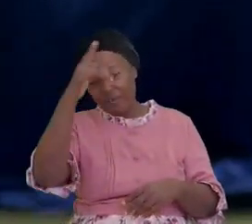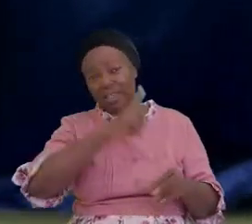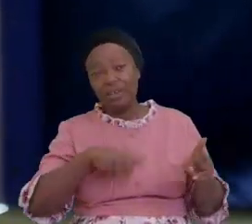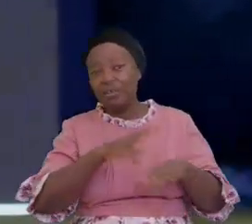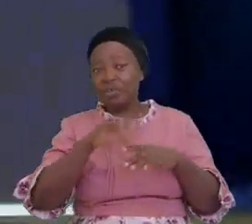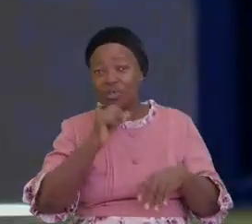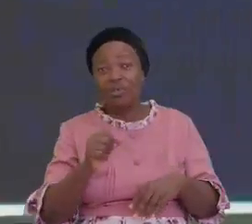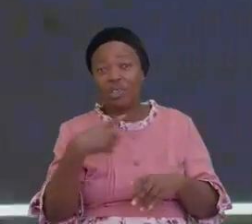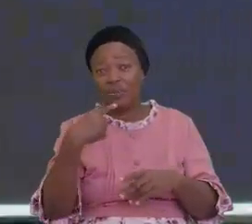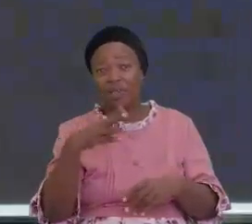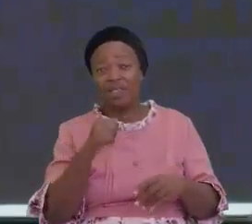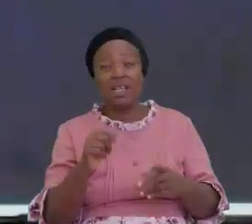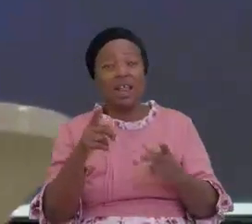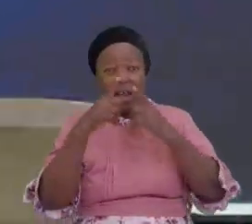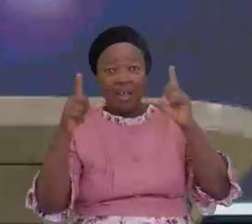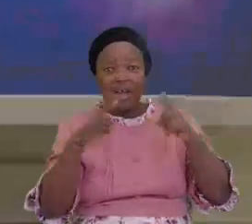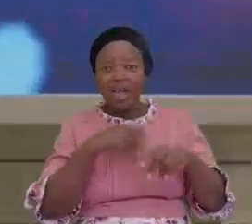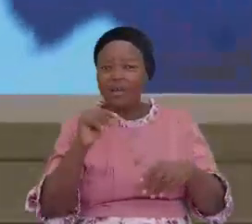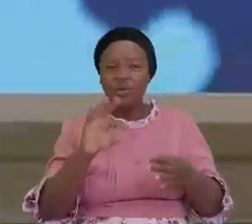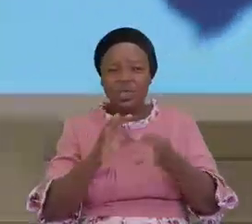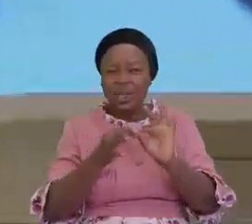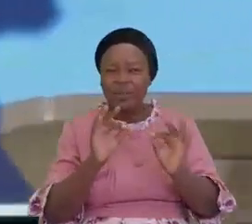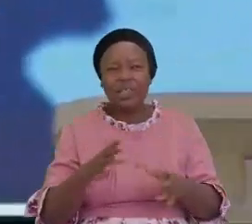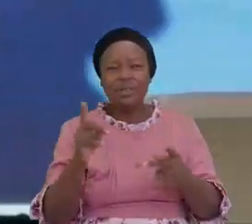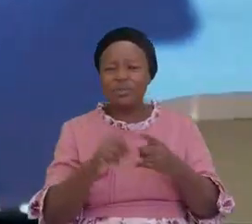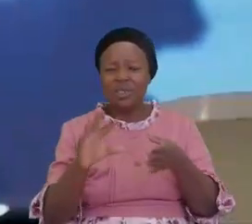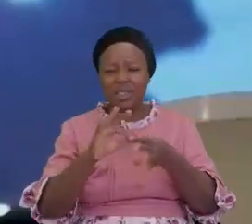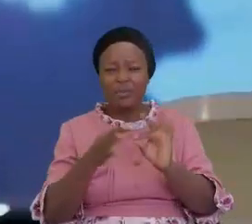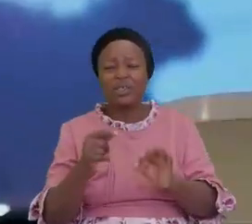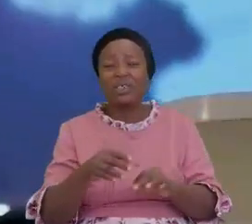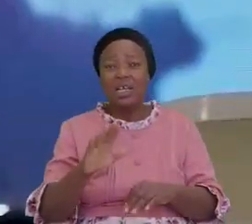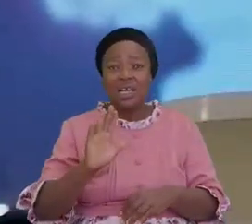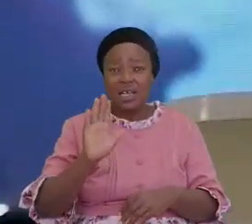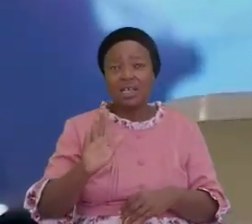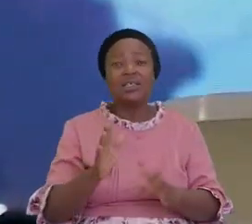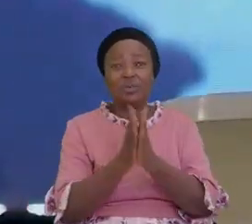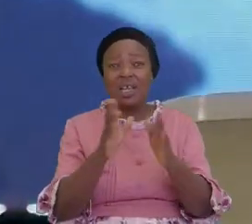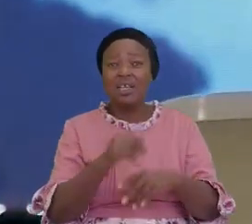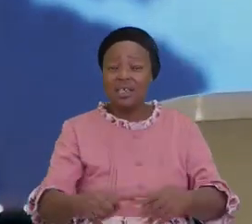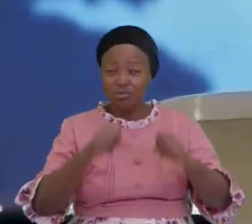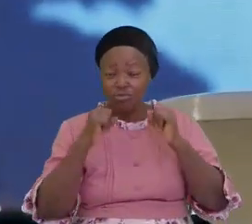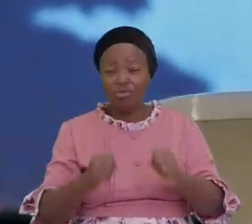And there was no interpreter to interpret my prayer in a dynamic way.